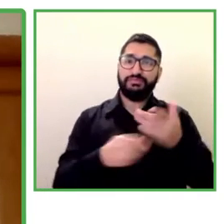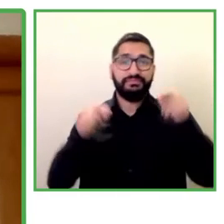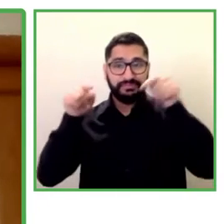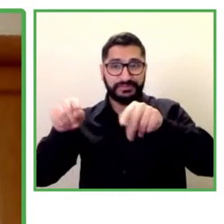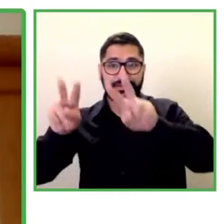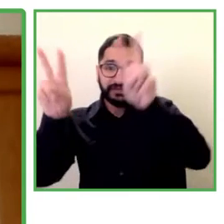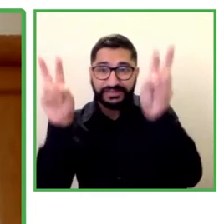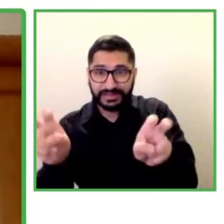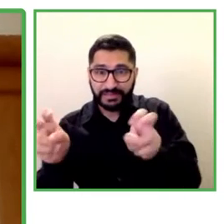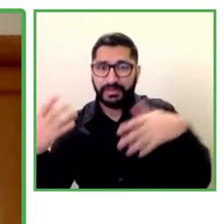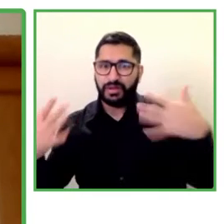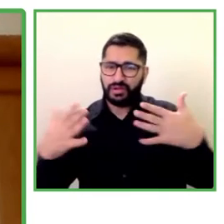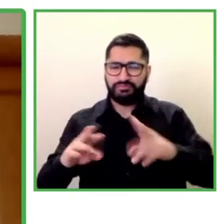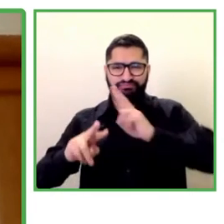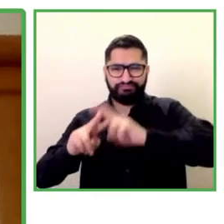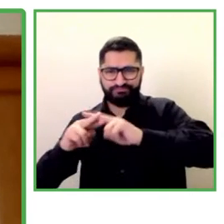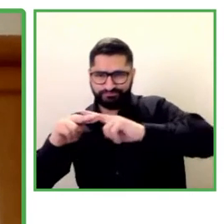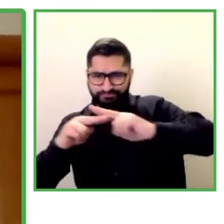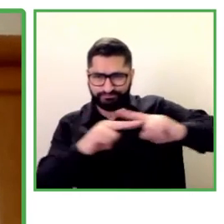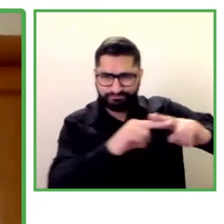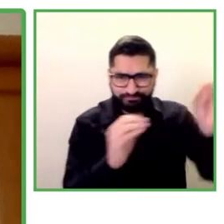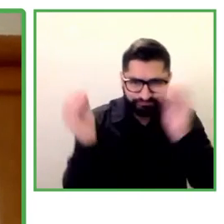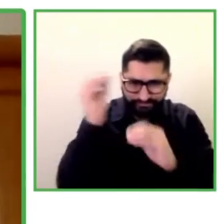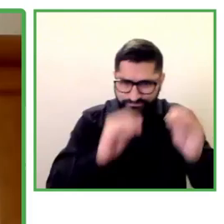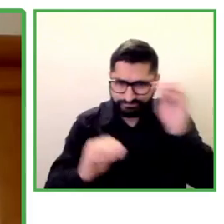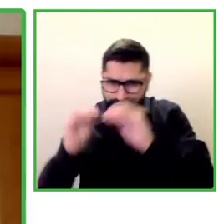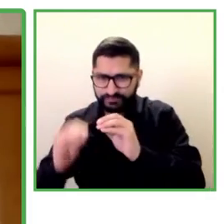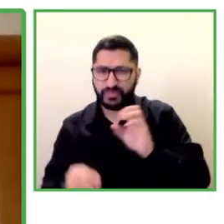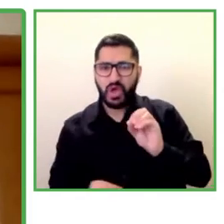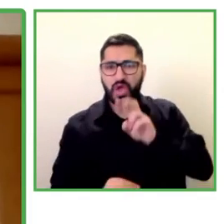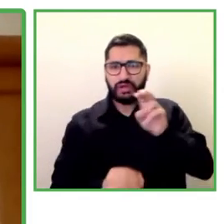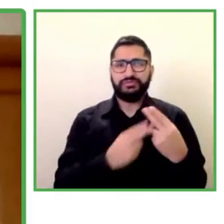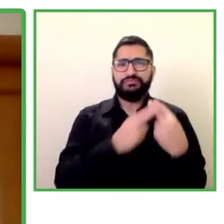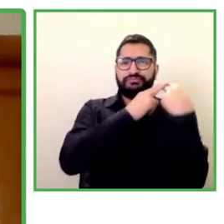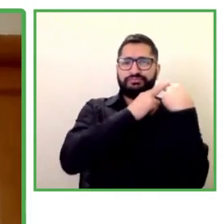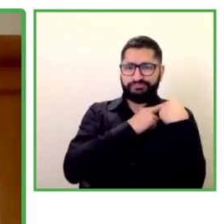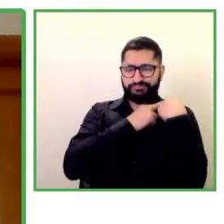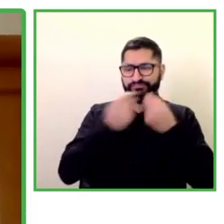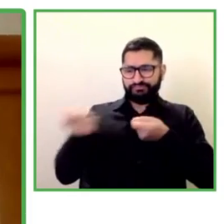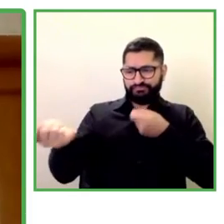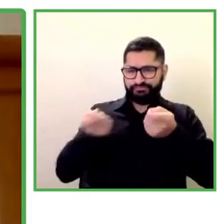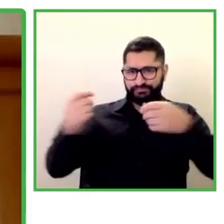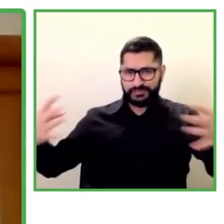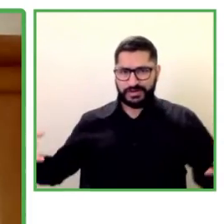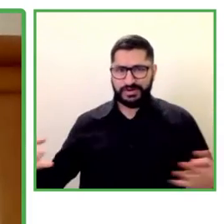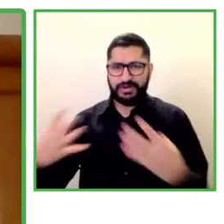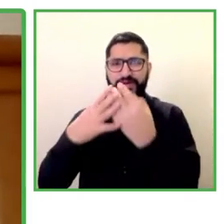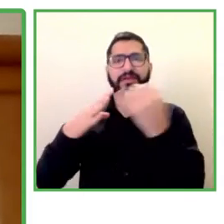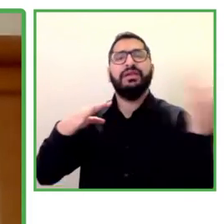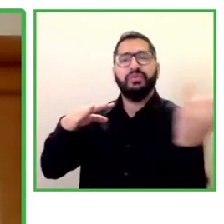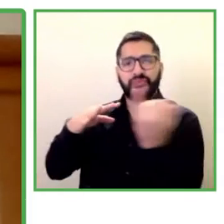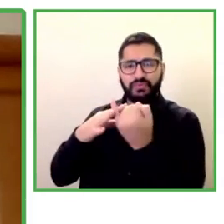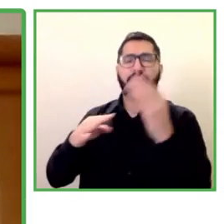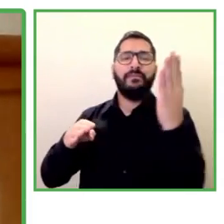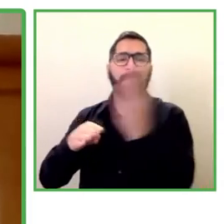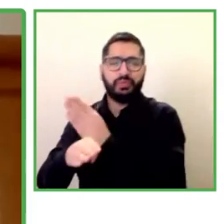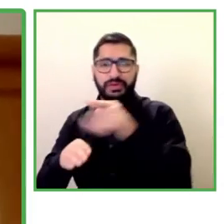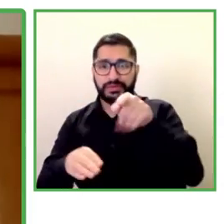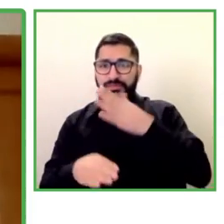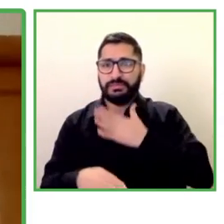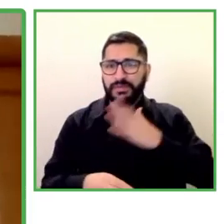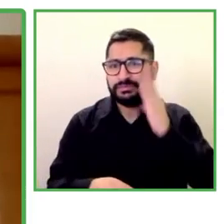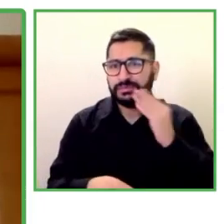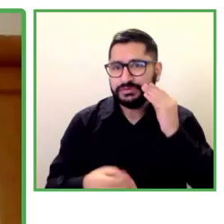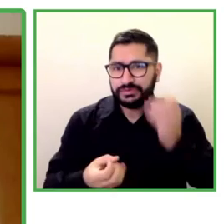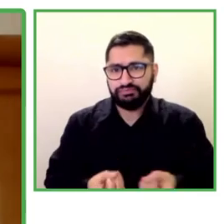So that's the work that we do at the OISS in the inclusive companies. And once we have this